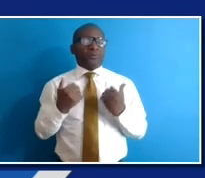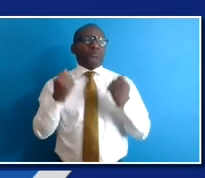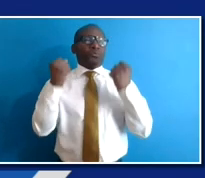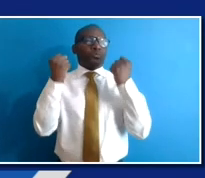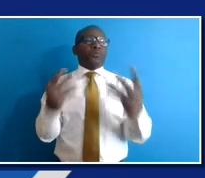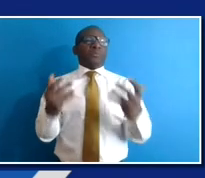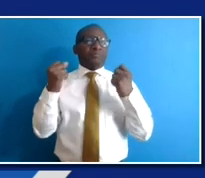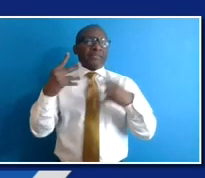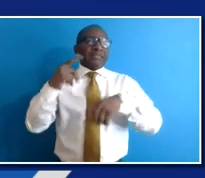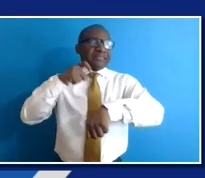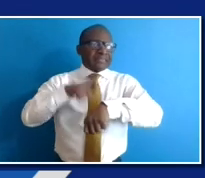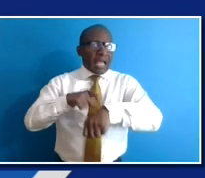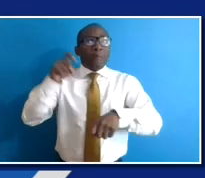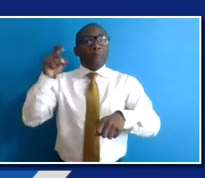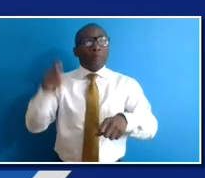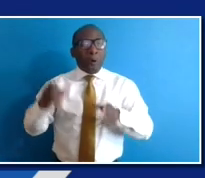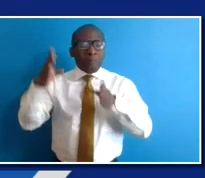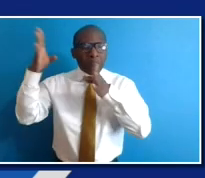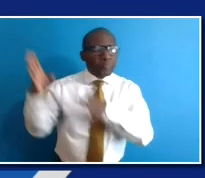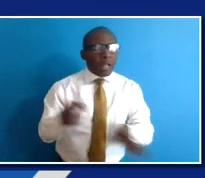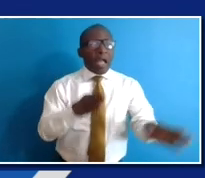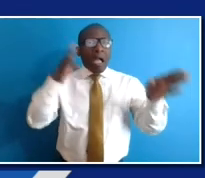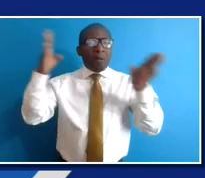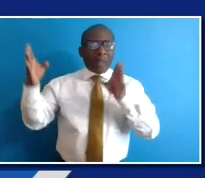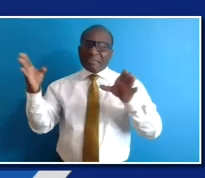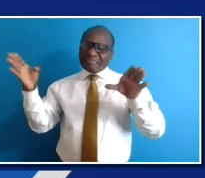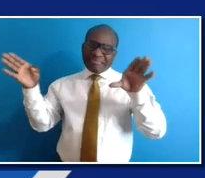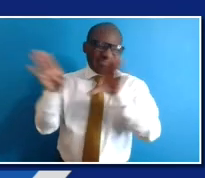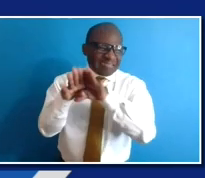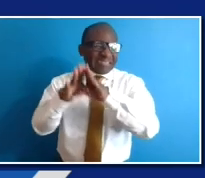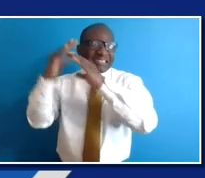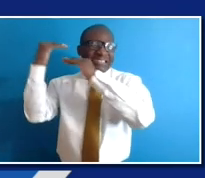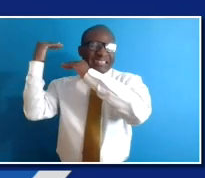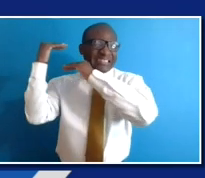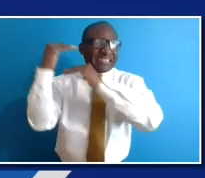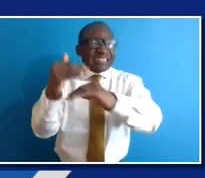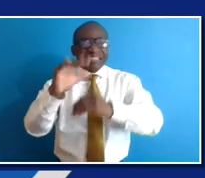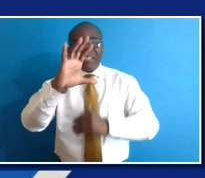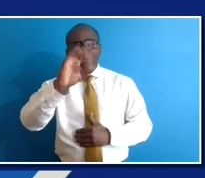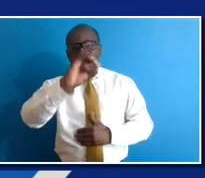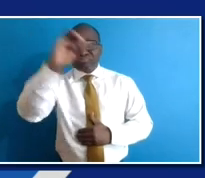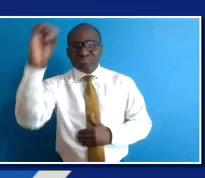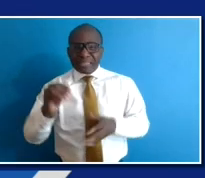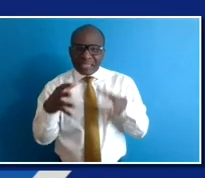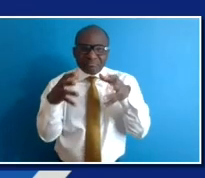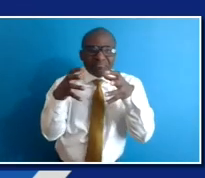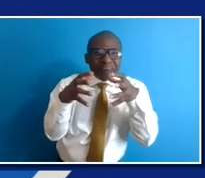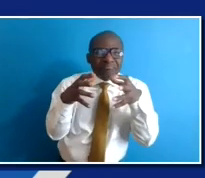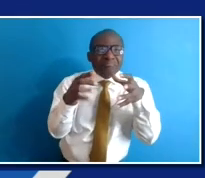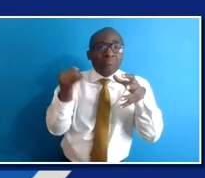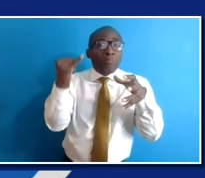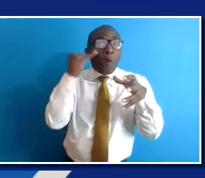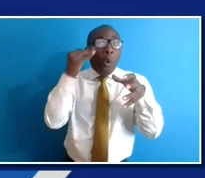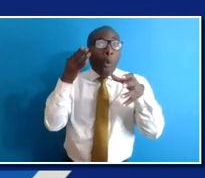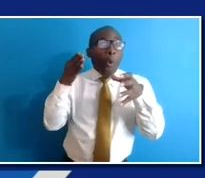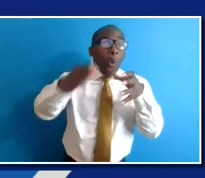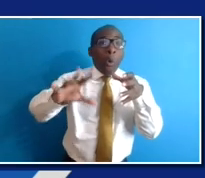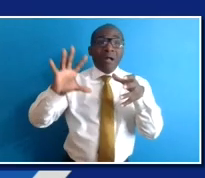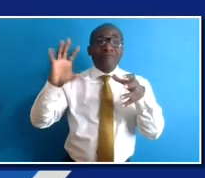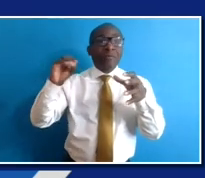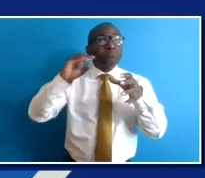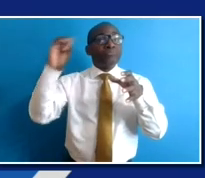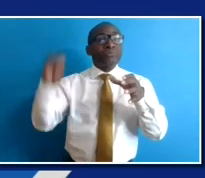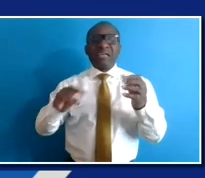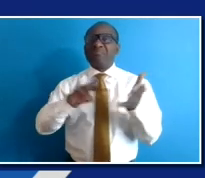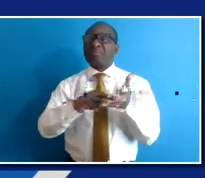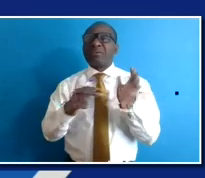the 50% capacity. And when we can't, when we top the 50%, we do close it. Obviously, working very